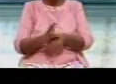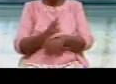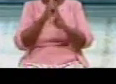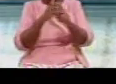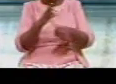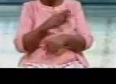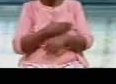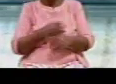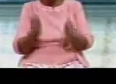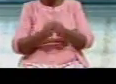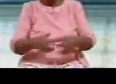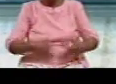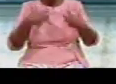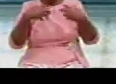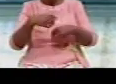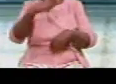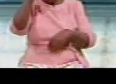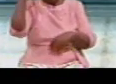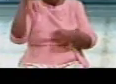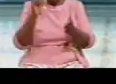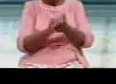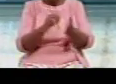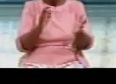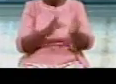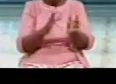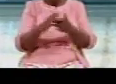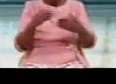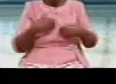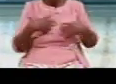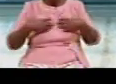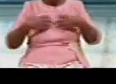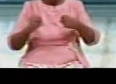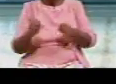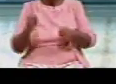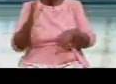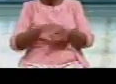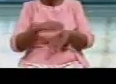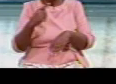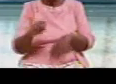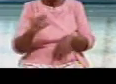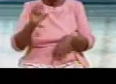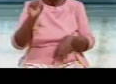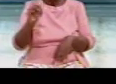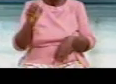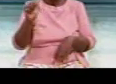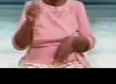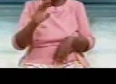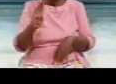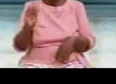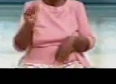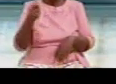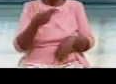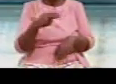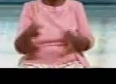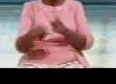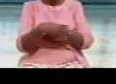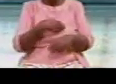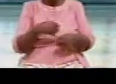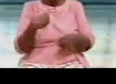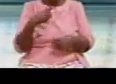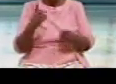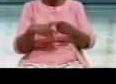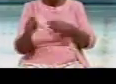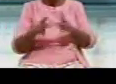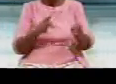indignation, because that Jesus had healed on the Sabbath day, and said unto the